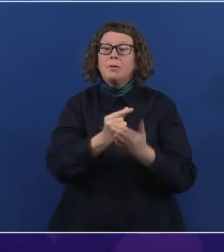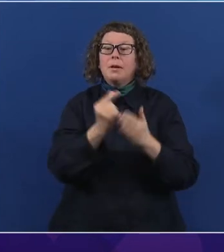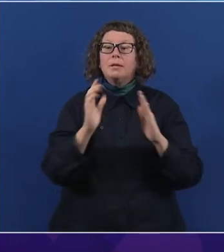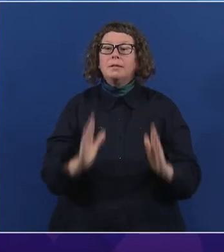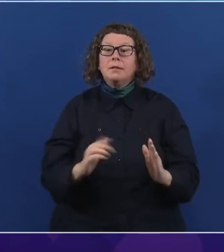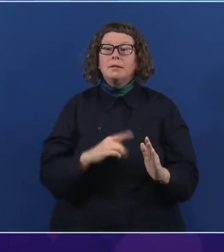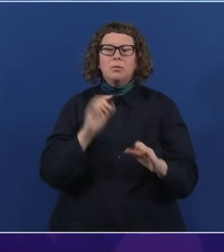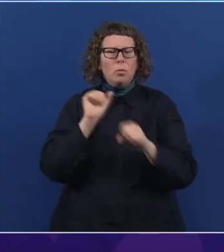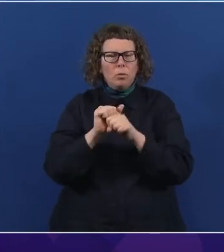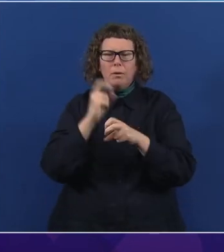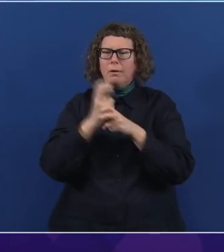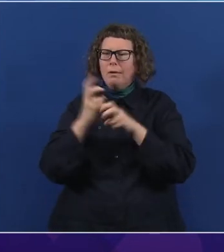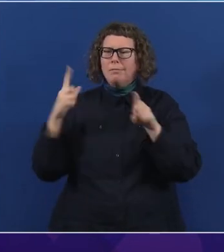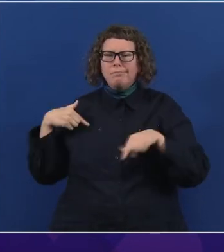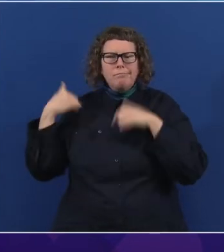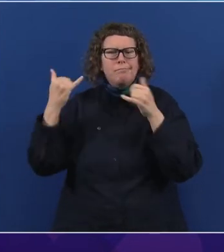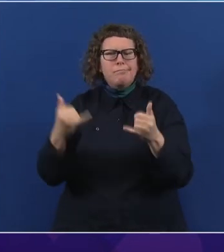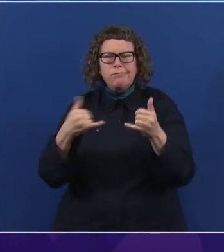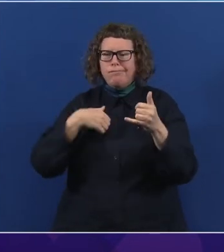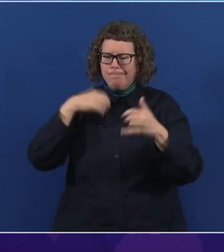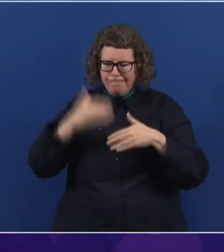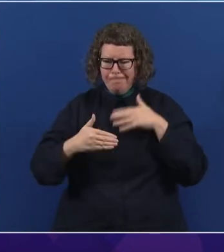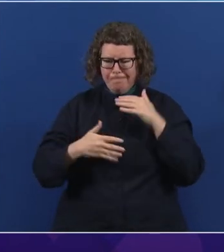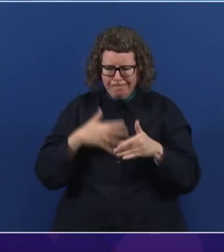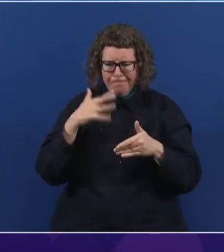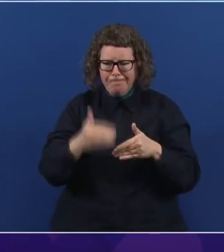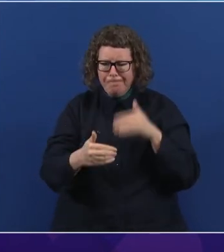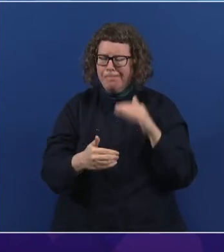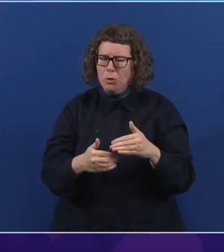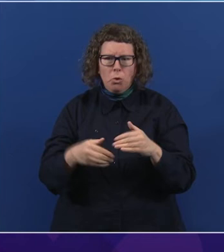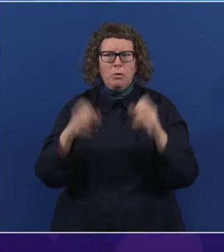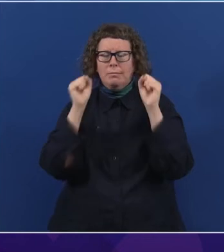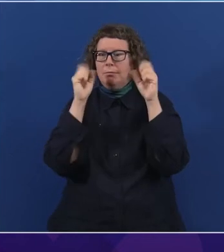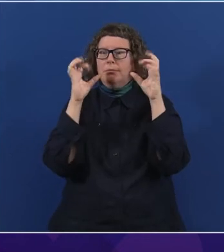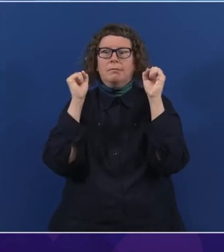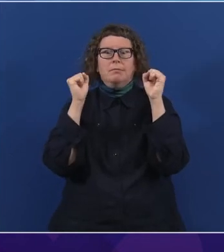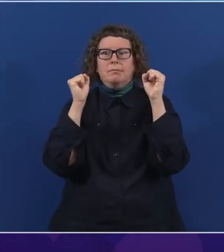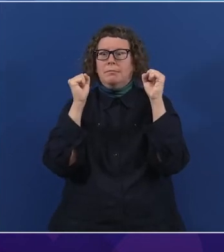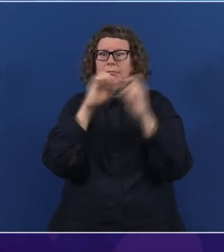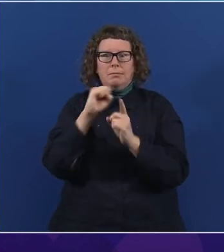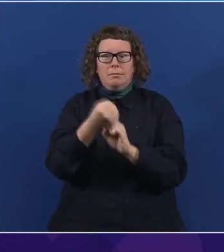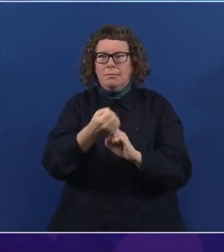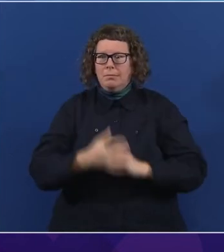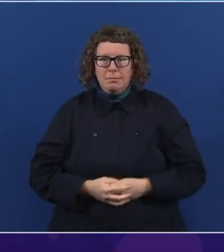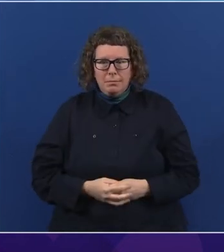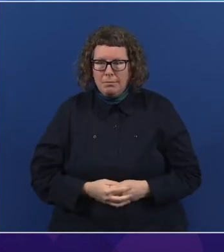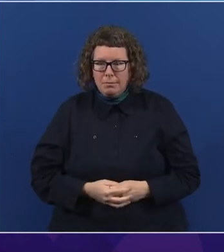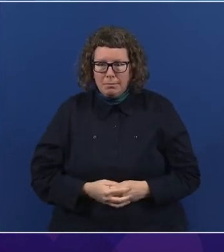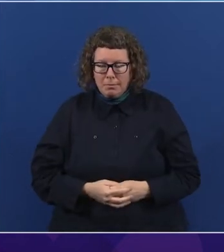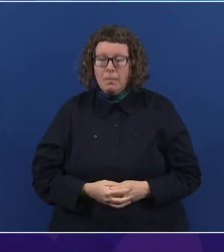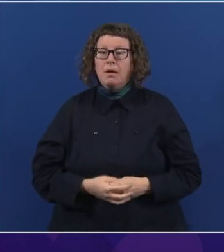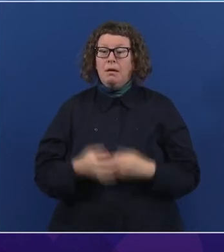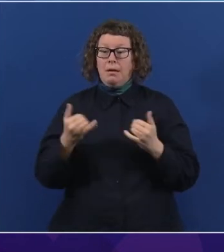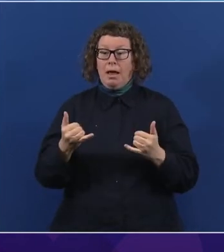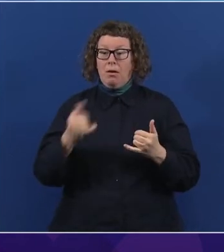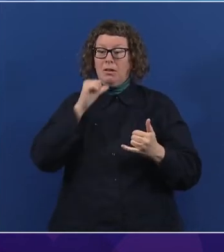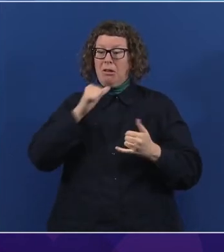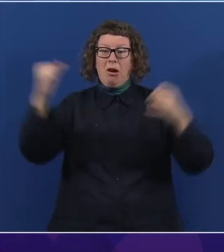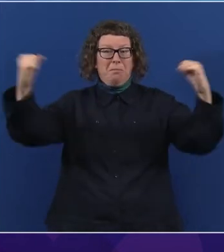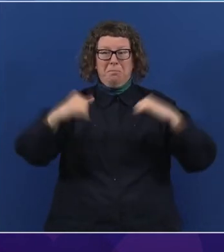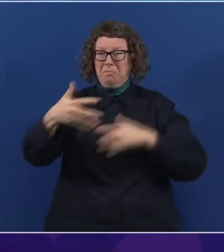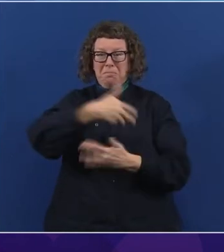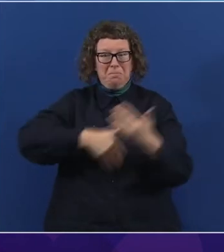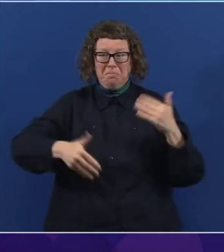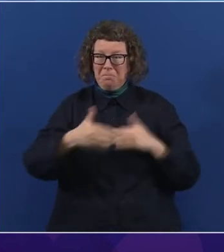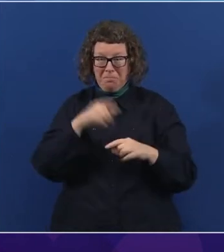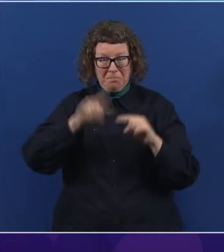Graduands, you've worked hard to get here, and you persevered through incredible circumstances. And although we aren't physically together, that in